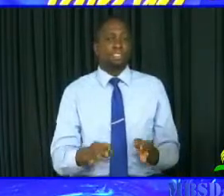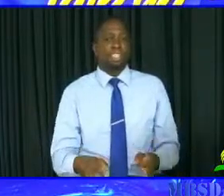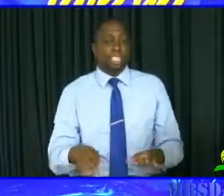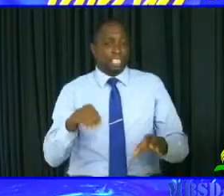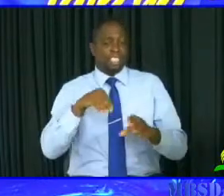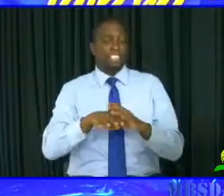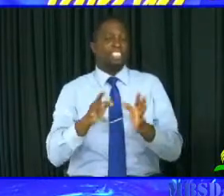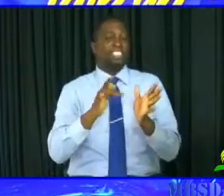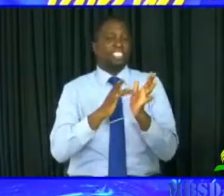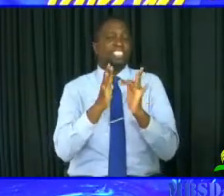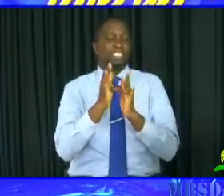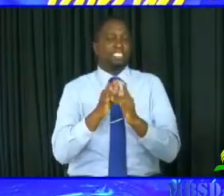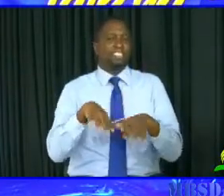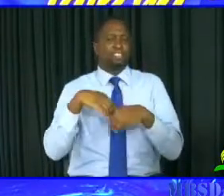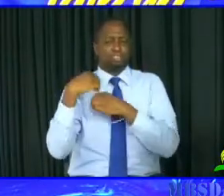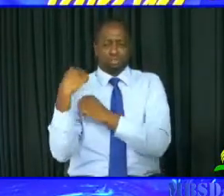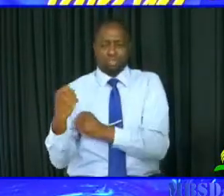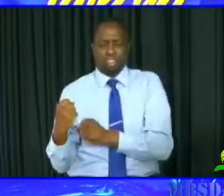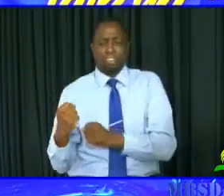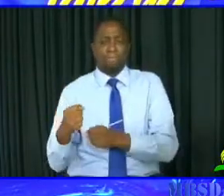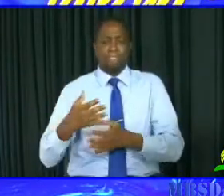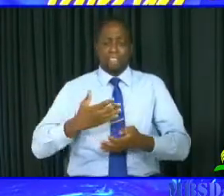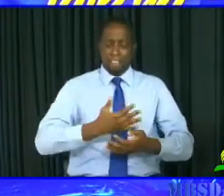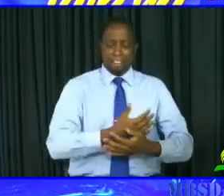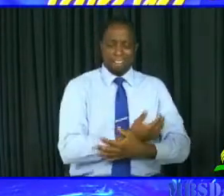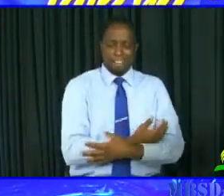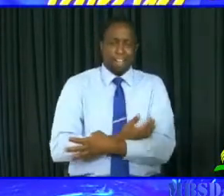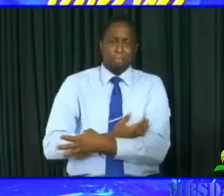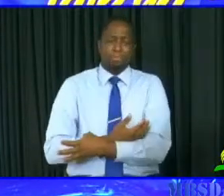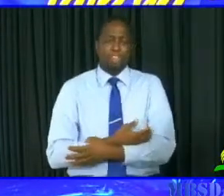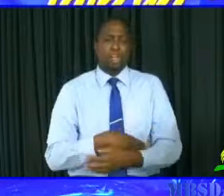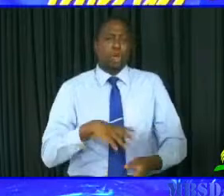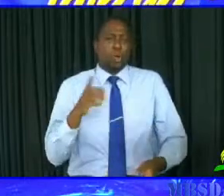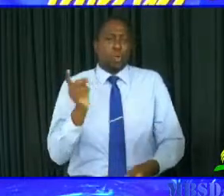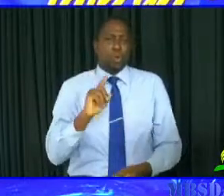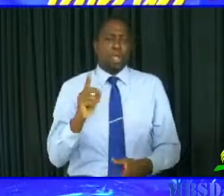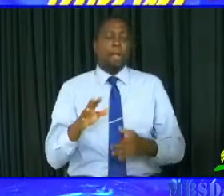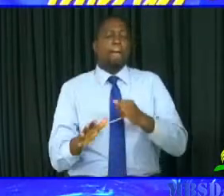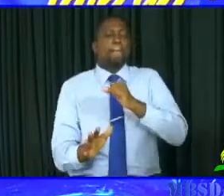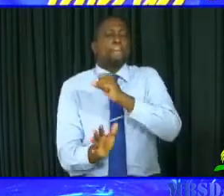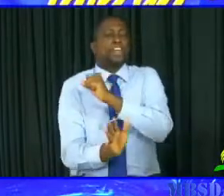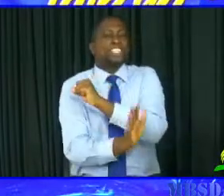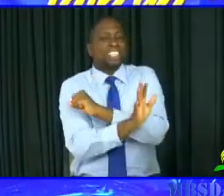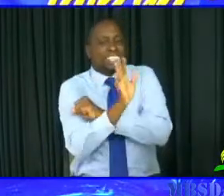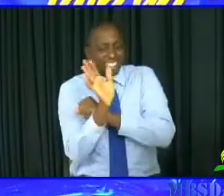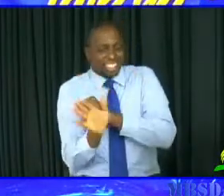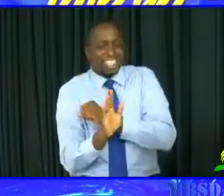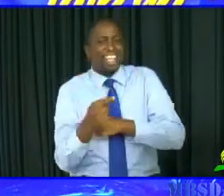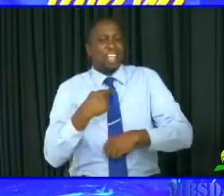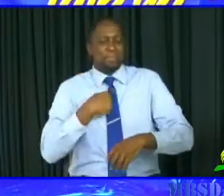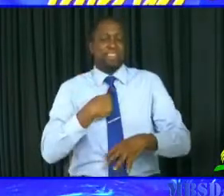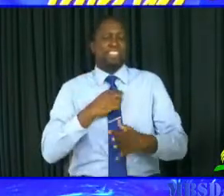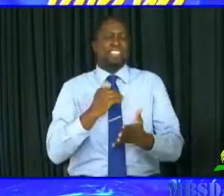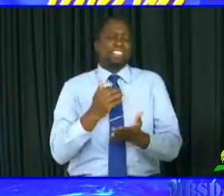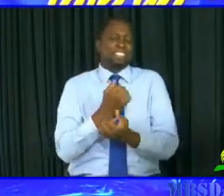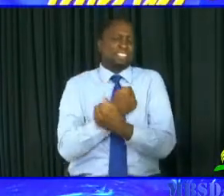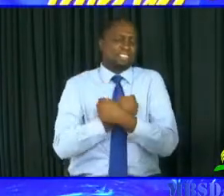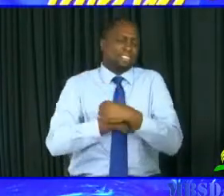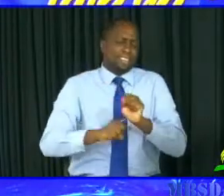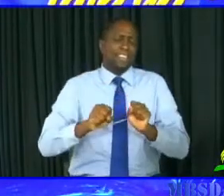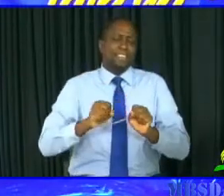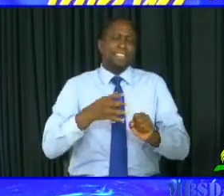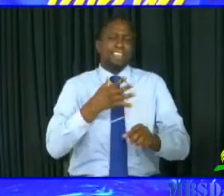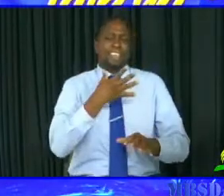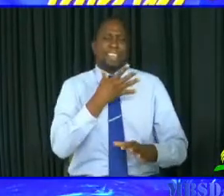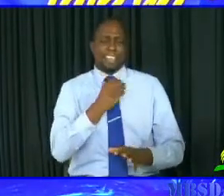mind. In Jesus' strong arms, where no tempest can harm, yes, I am safe